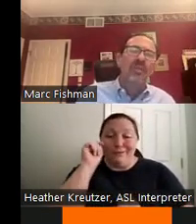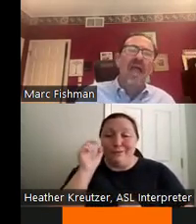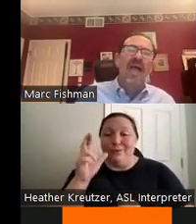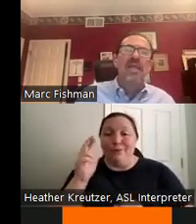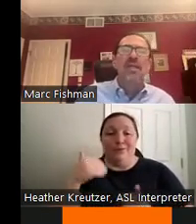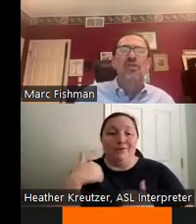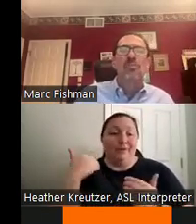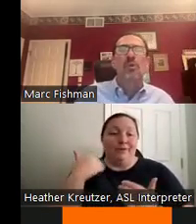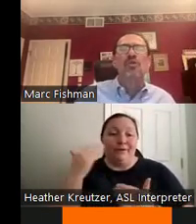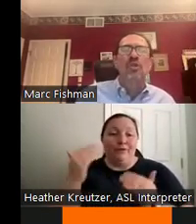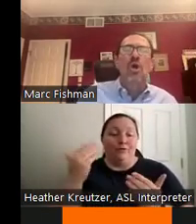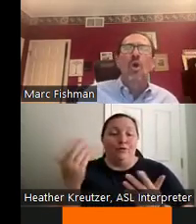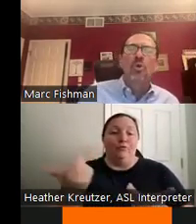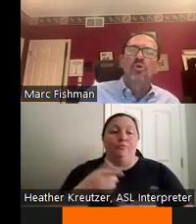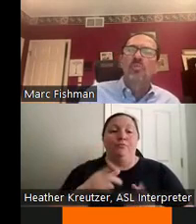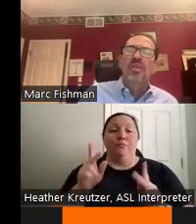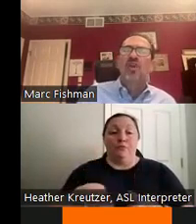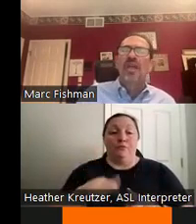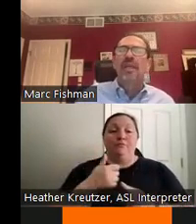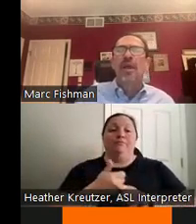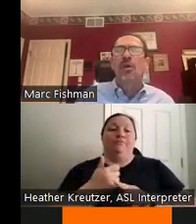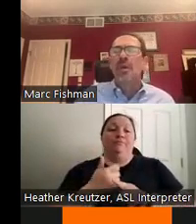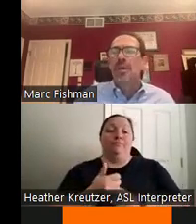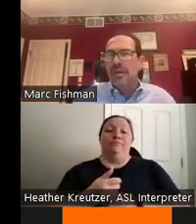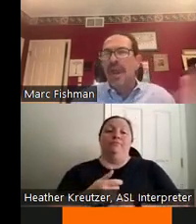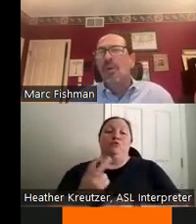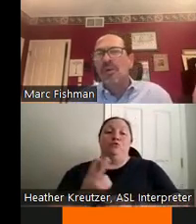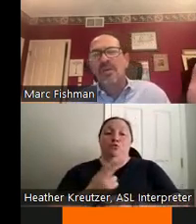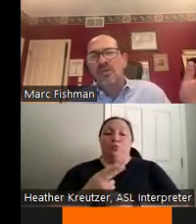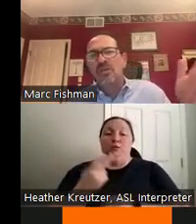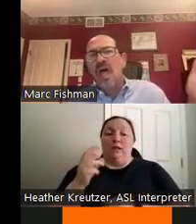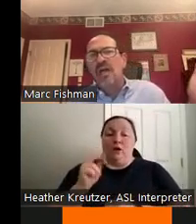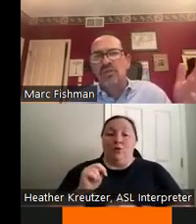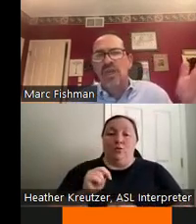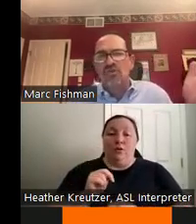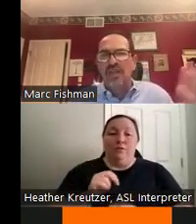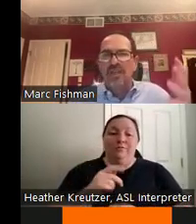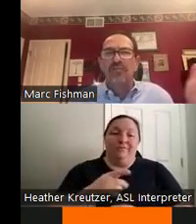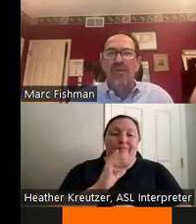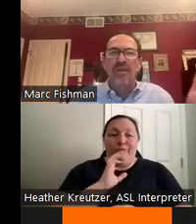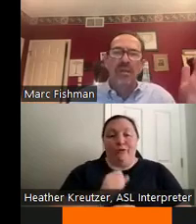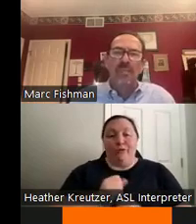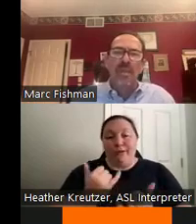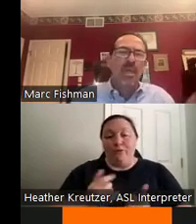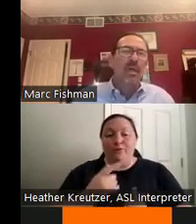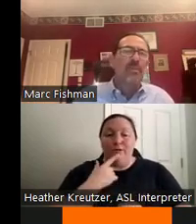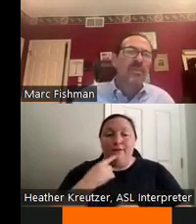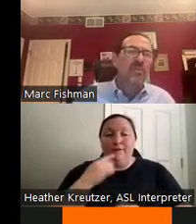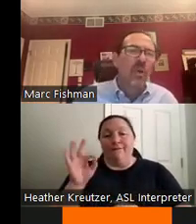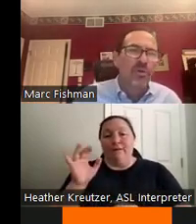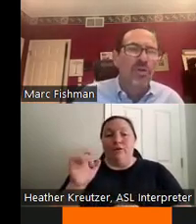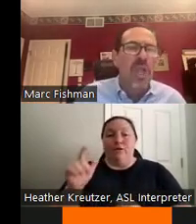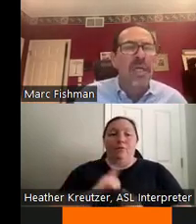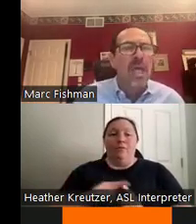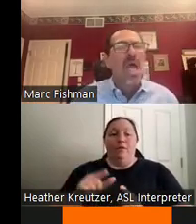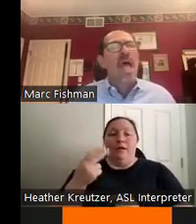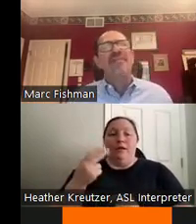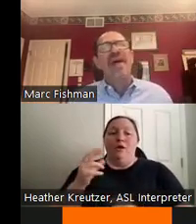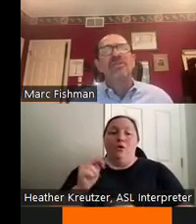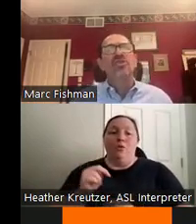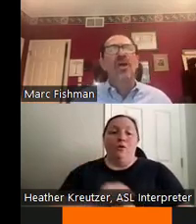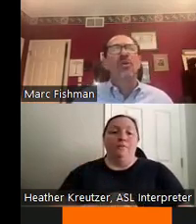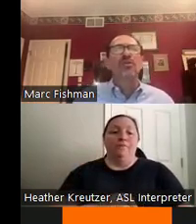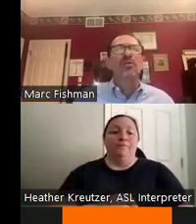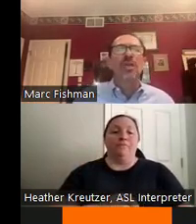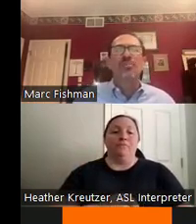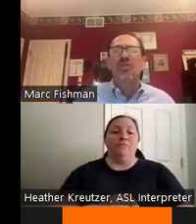young adult. But the idea is this is a person who's been injecting heroin. Nowadays, this slide would say injecting fentanyl. It's an older slide. And